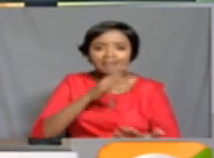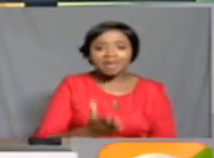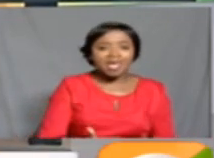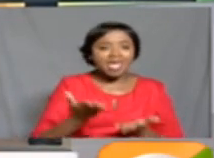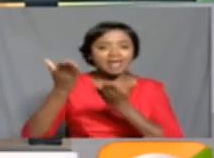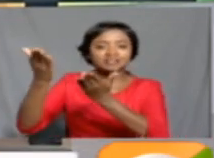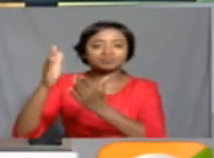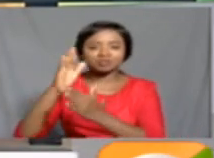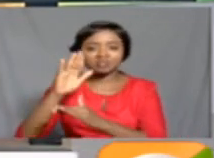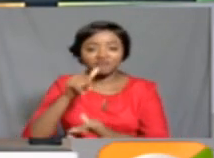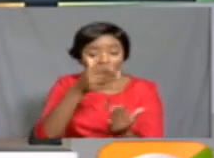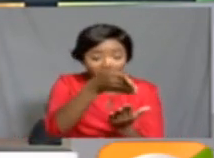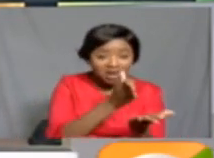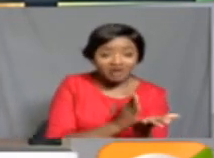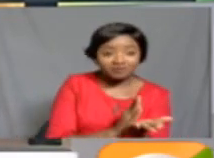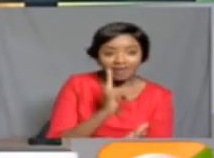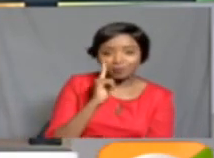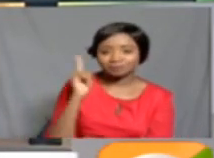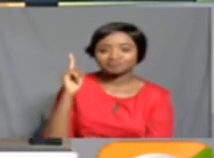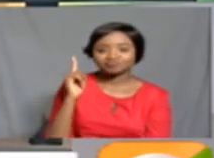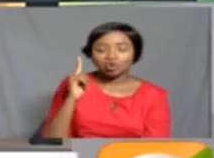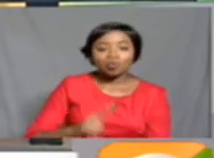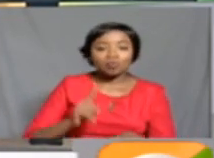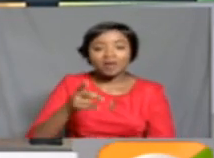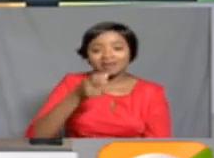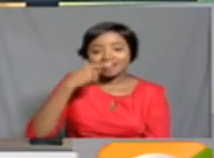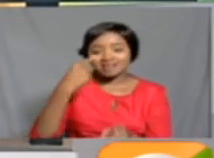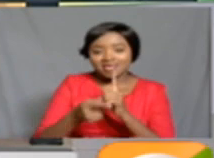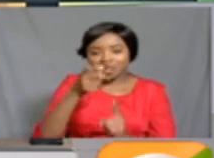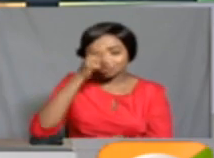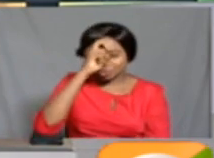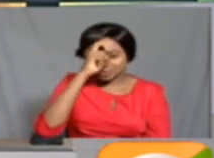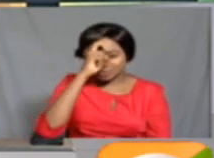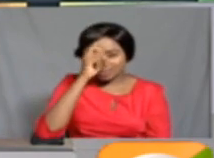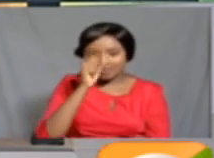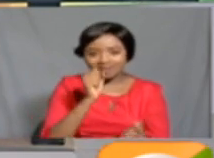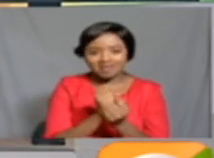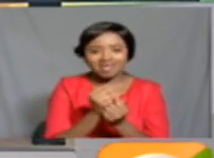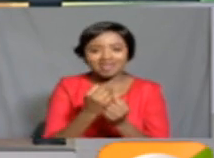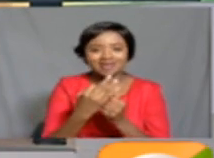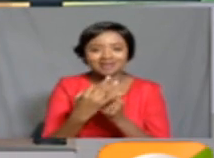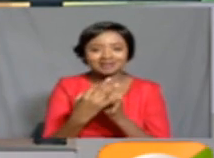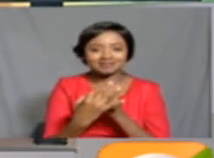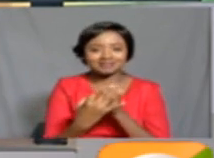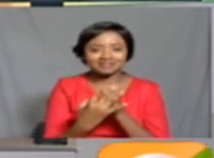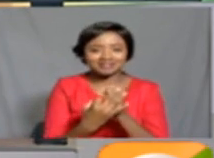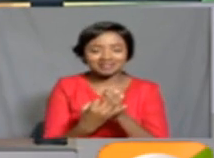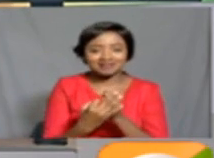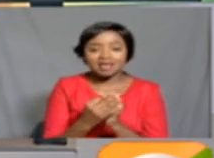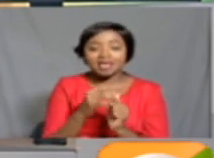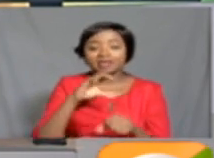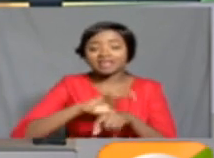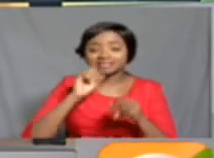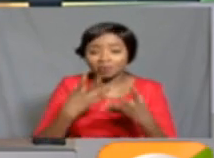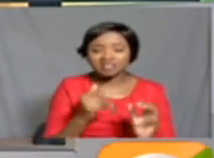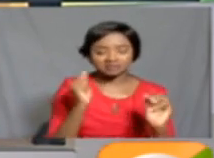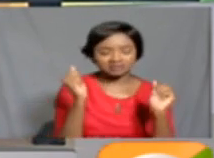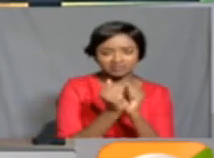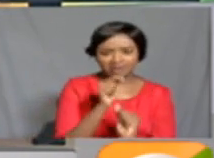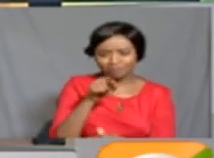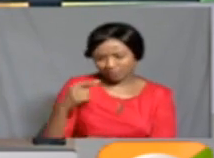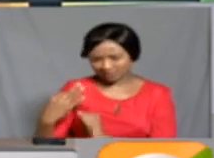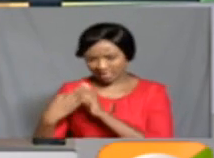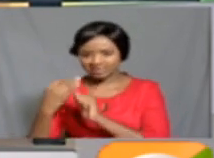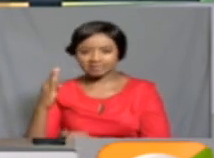from avocado for the year 2018, 10.8 billion shillings. Now, our